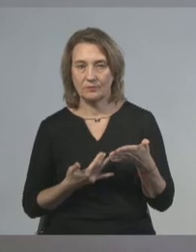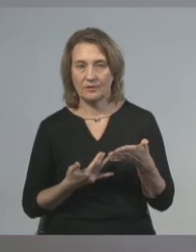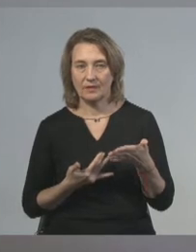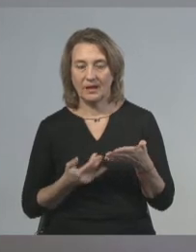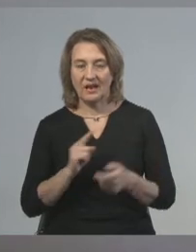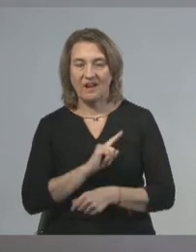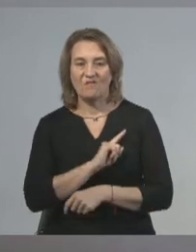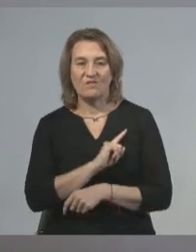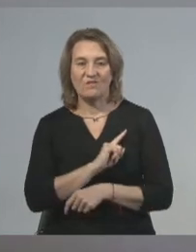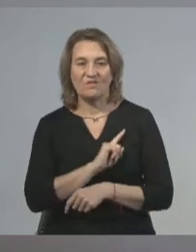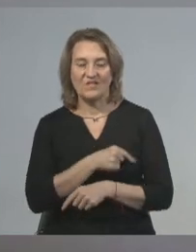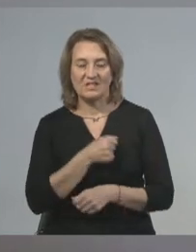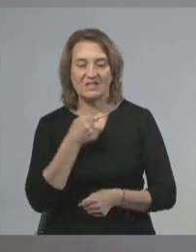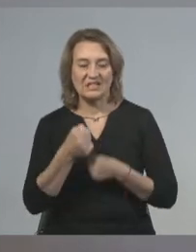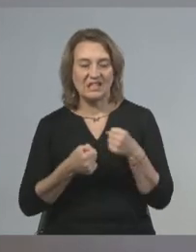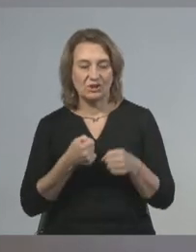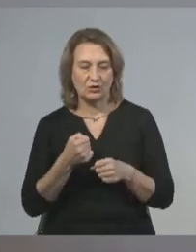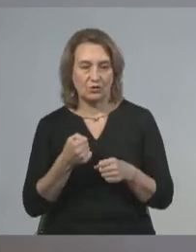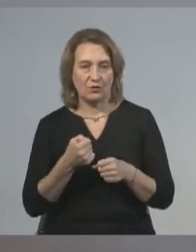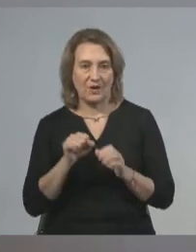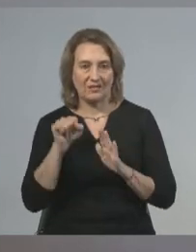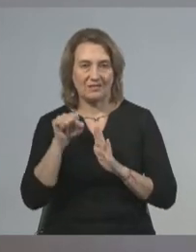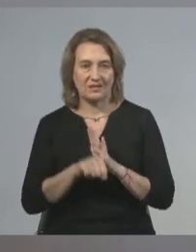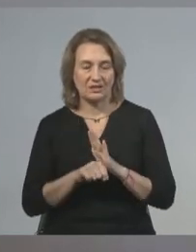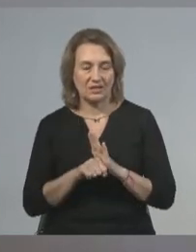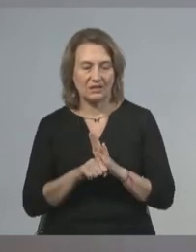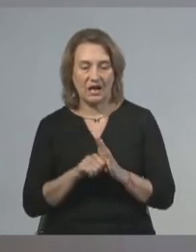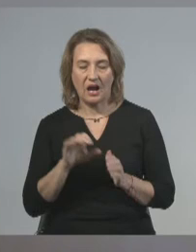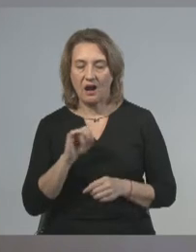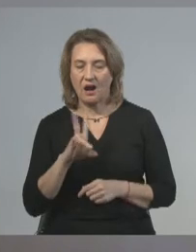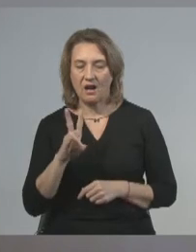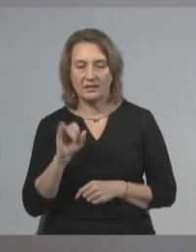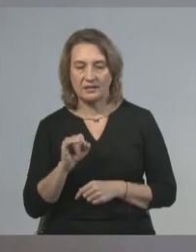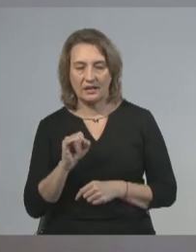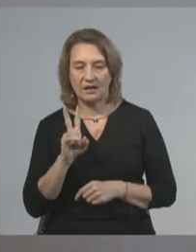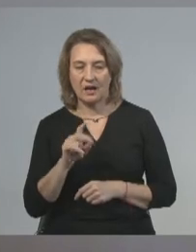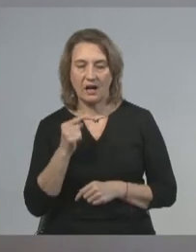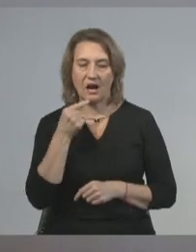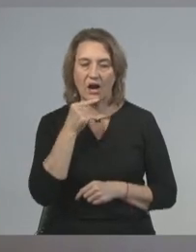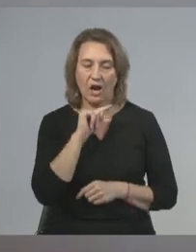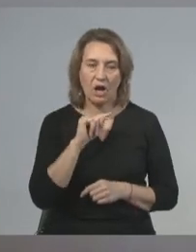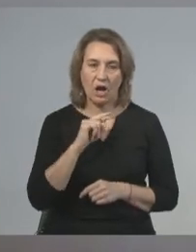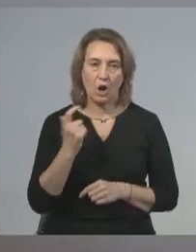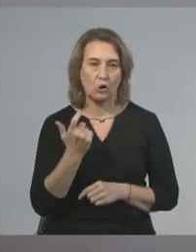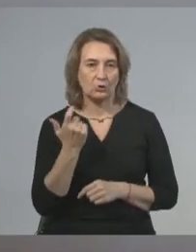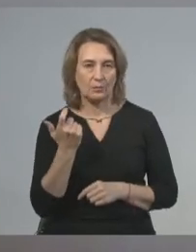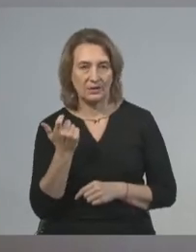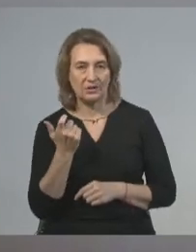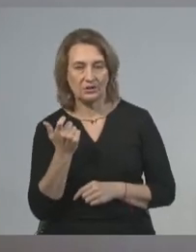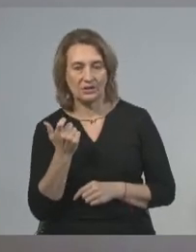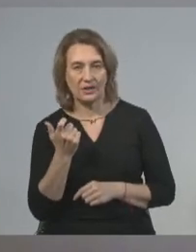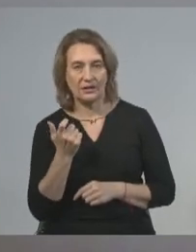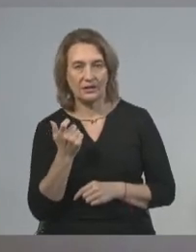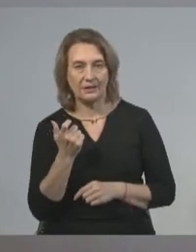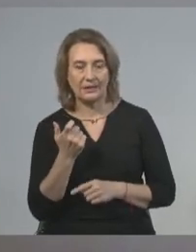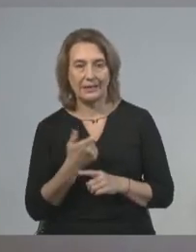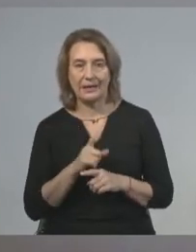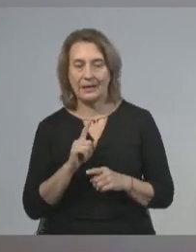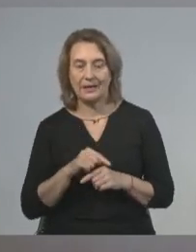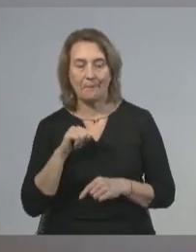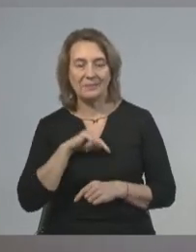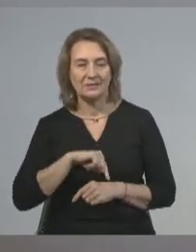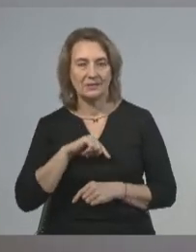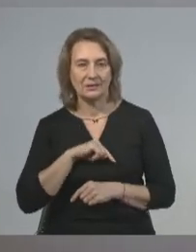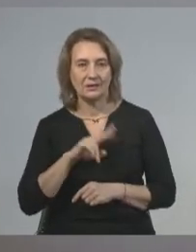violence are called are completely under shadow and how can media and of course media persons be more actively